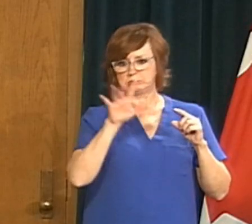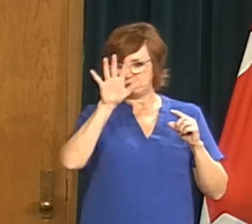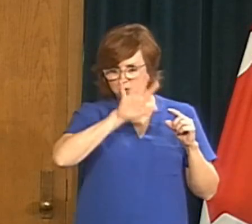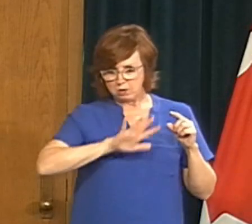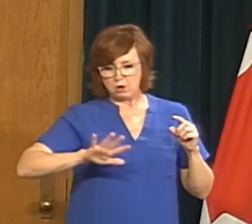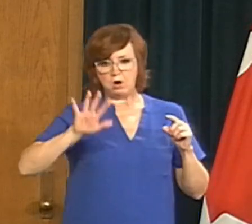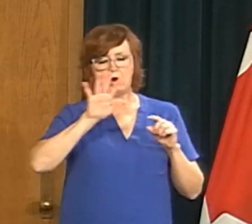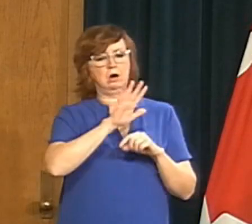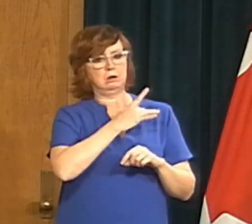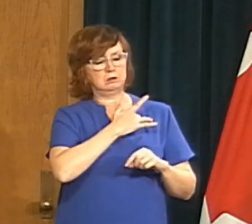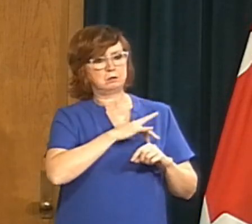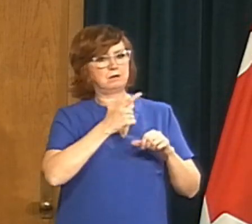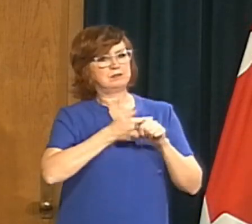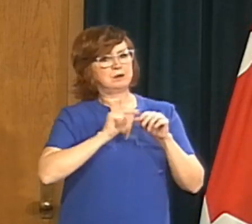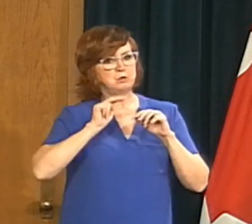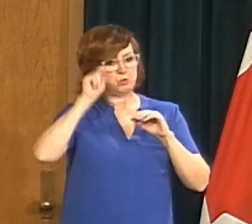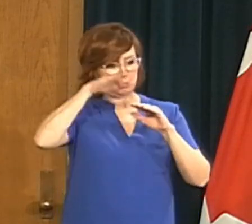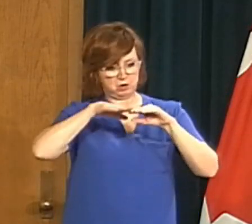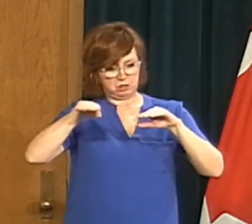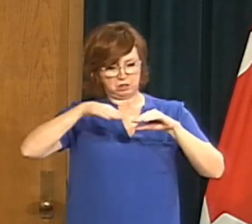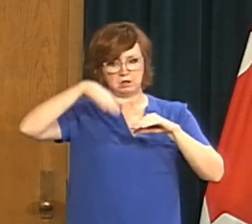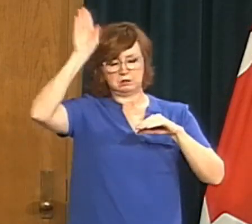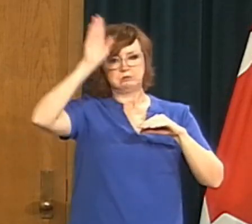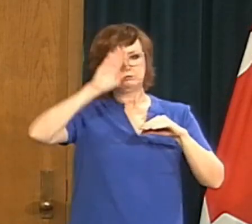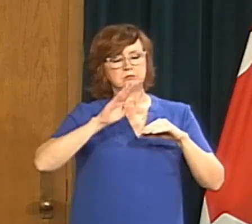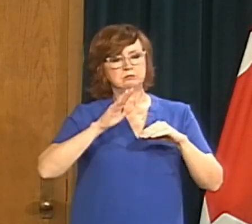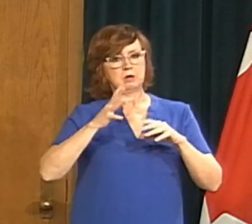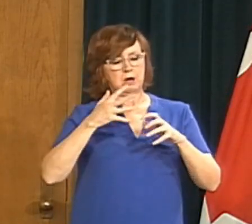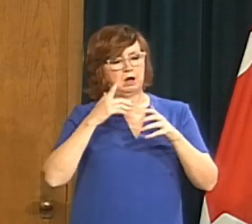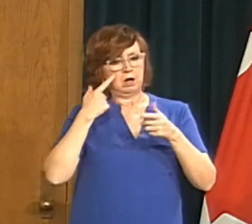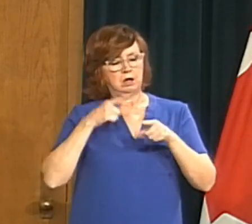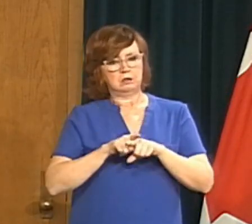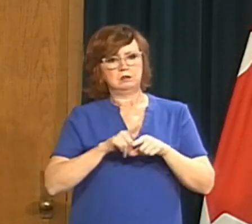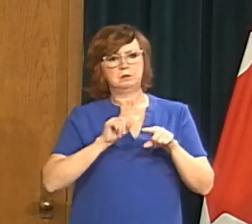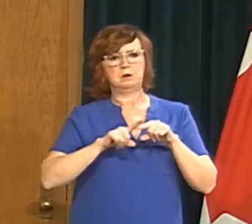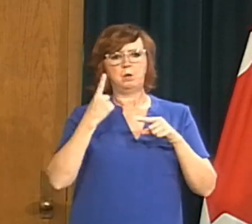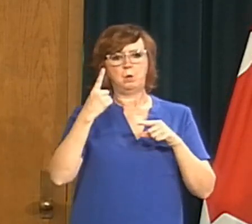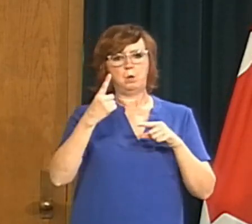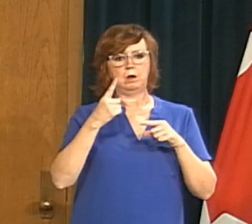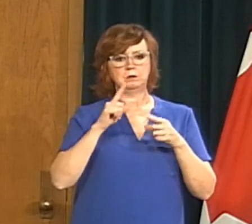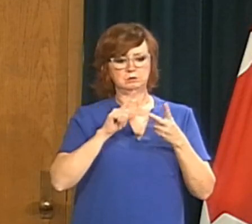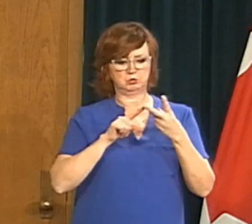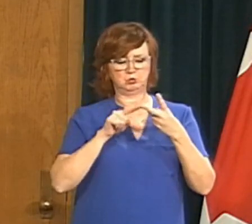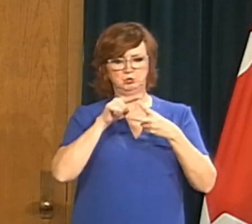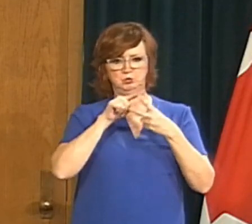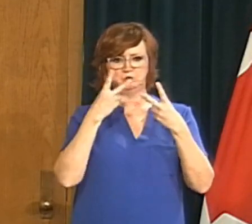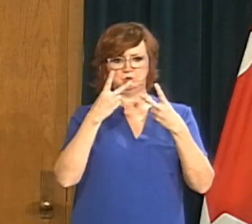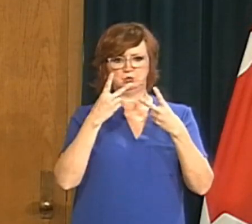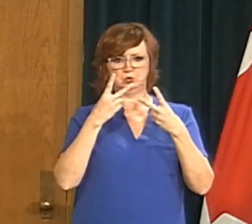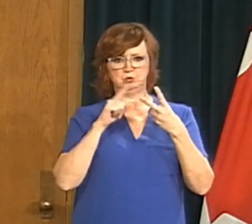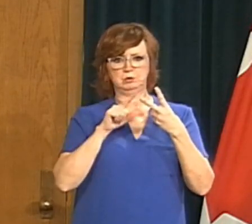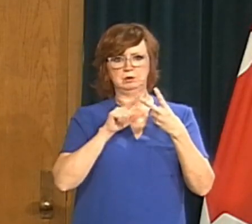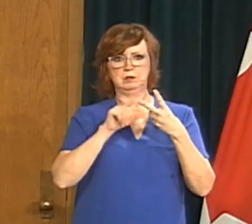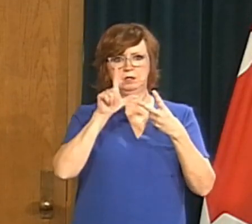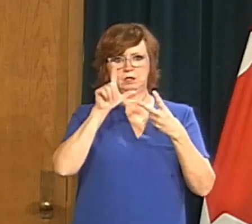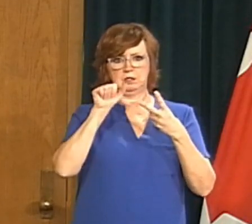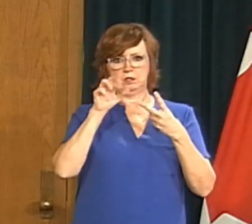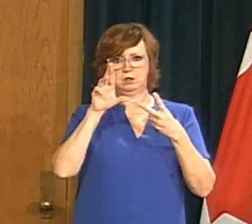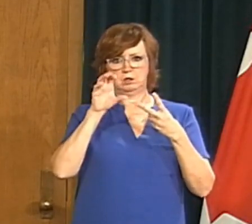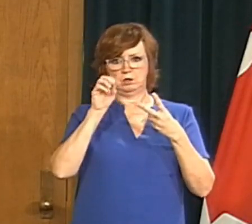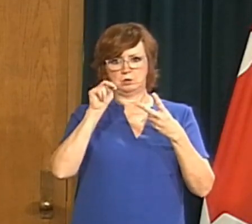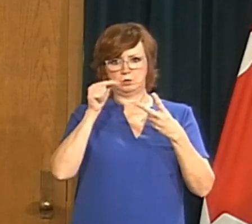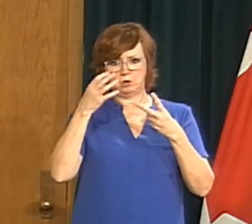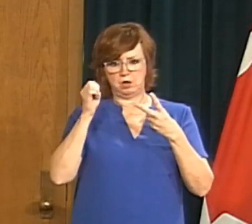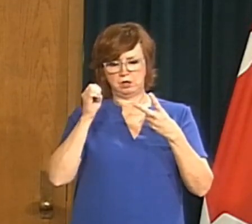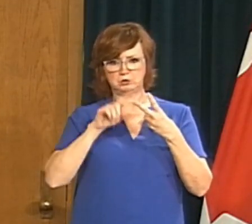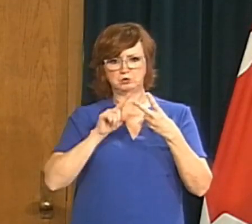been taken here today, with the exception of Stony Rapids, and La Ronge, which have opted to